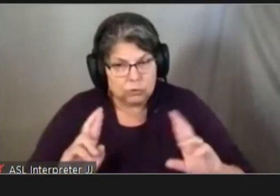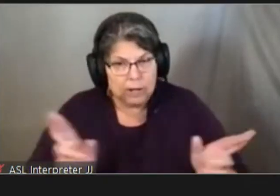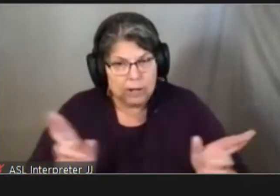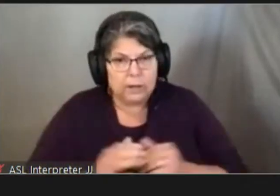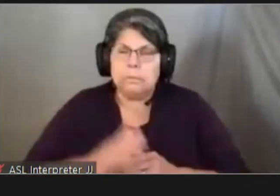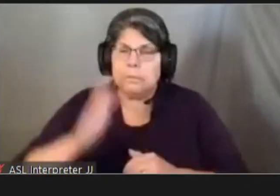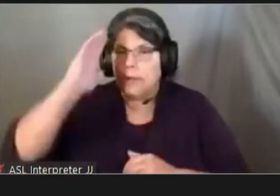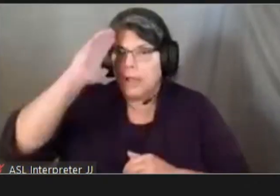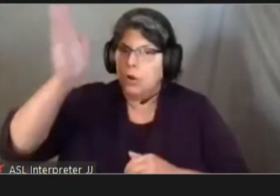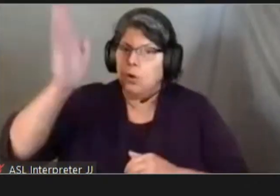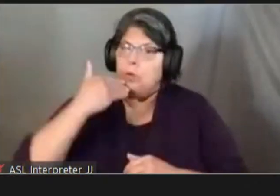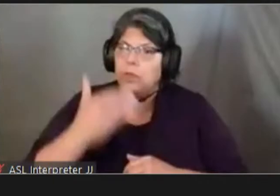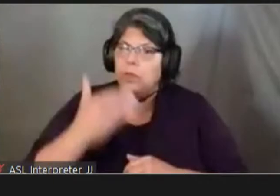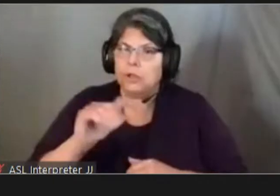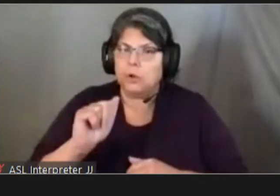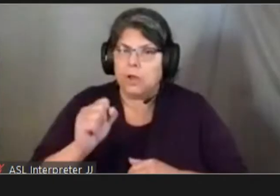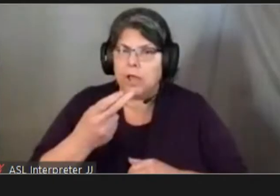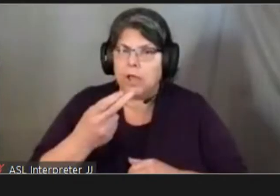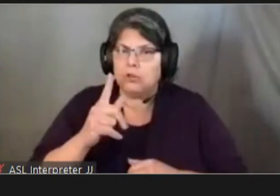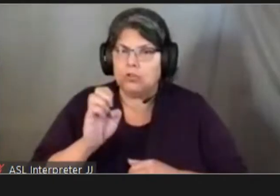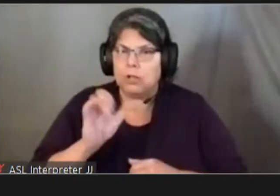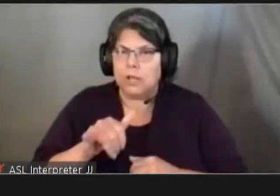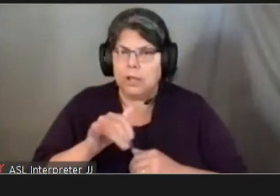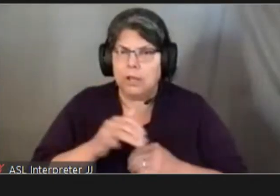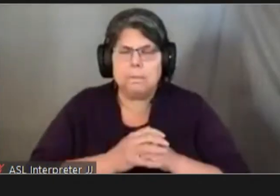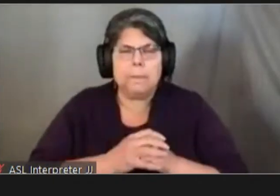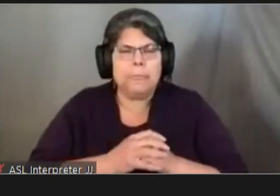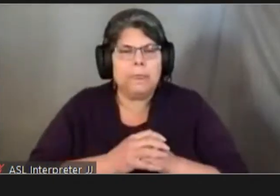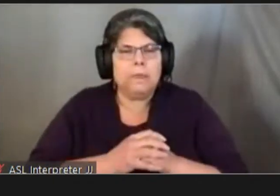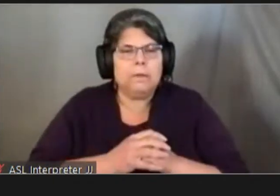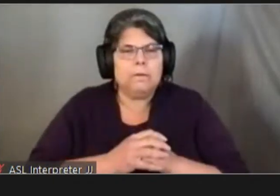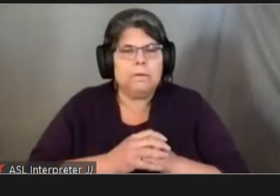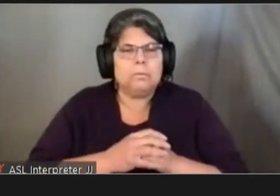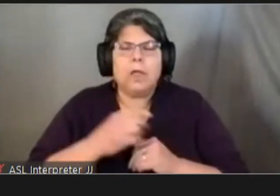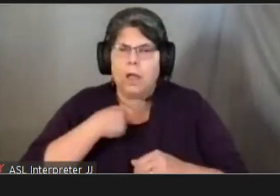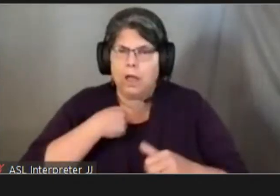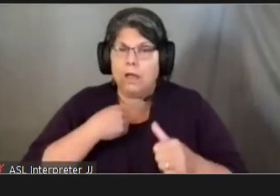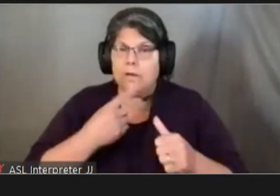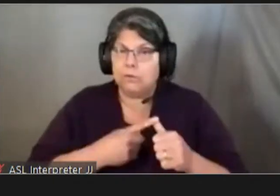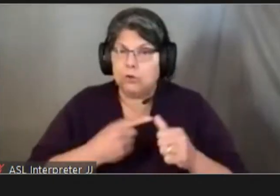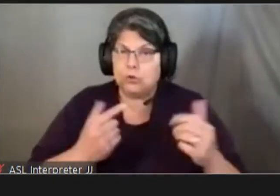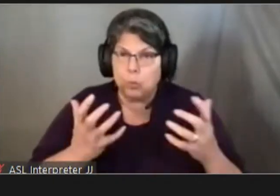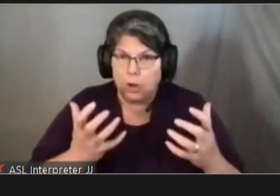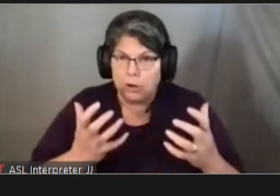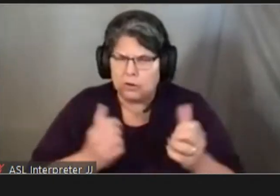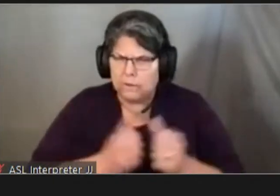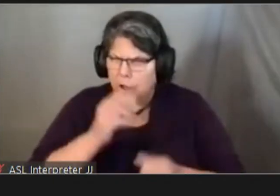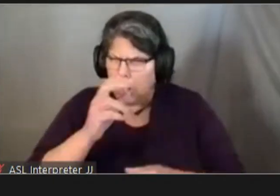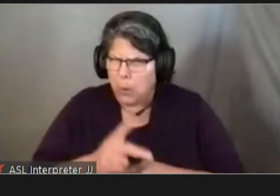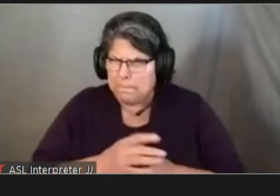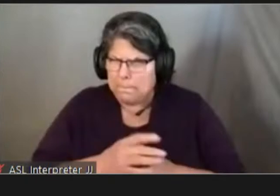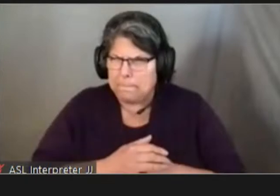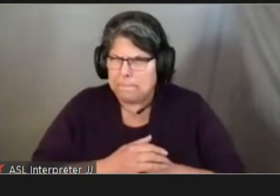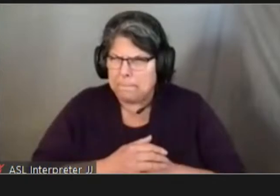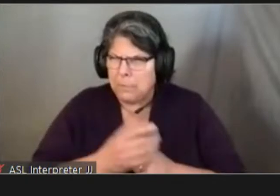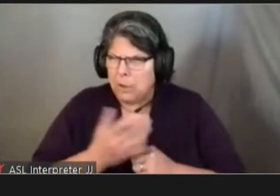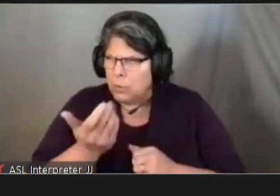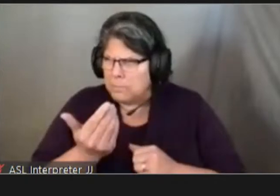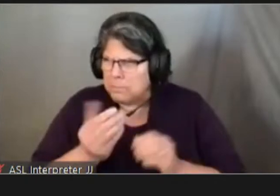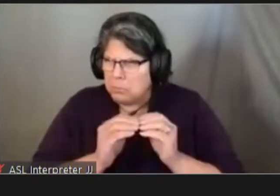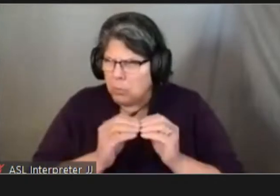Hi, thanks, Ashley. So I first wanted to follow up to get a little bit